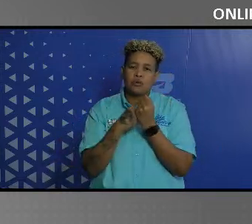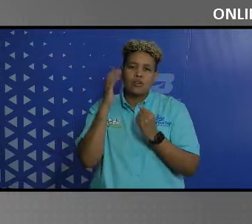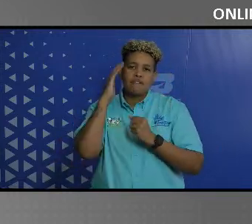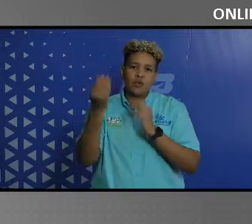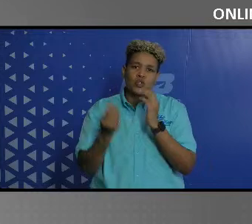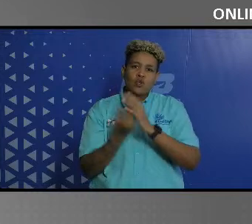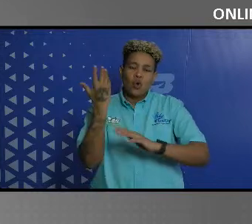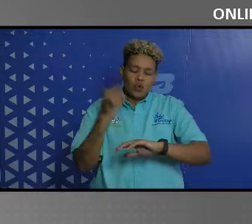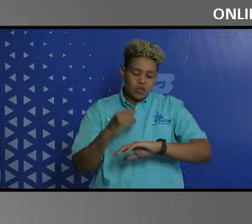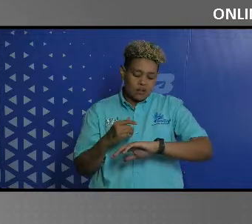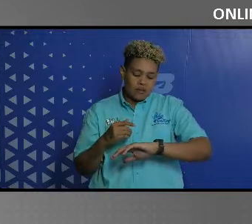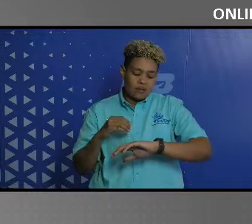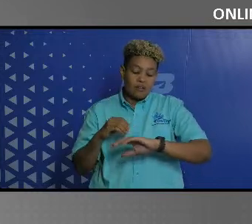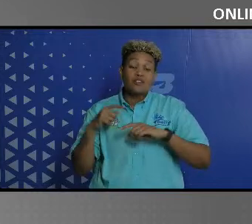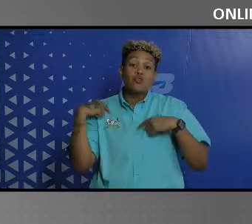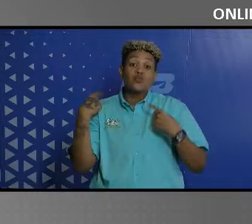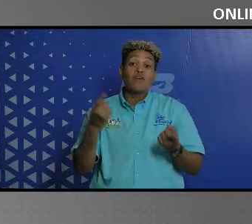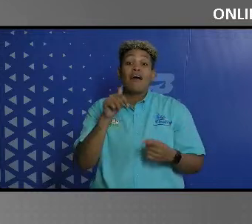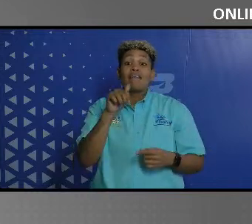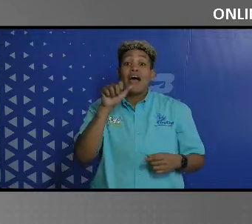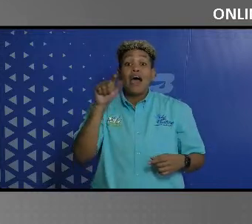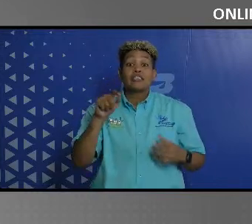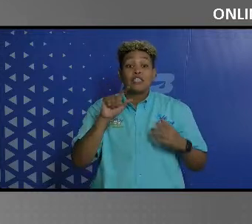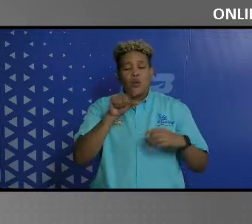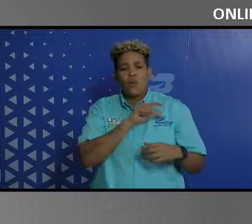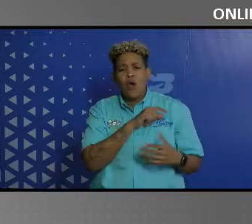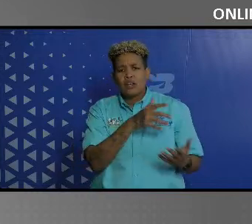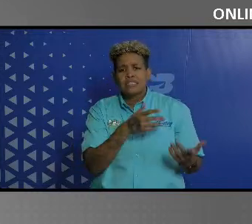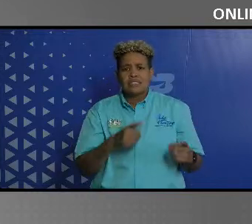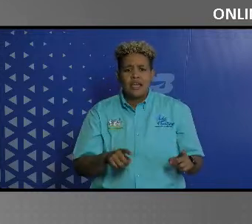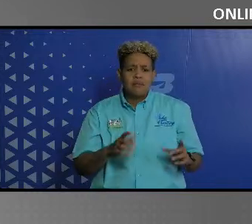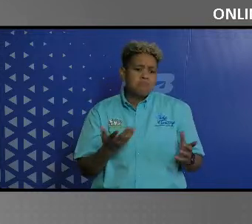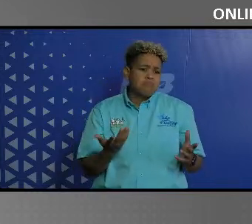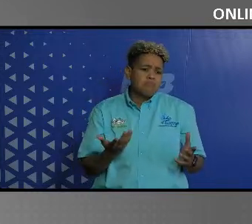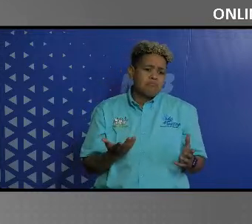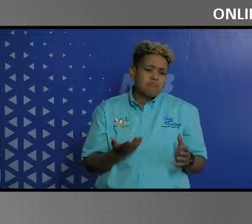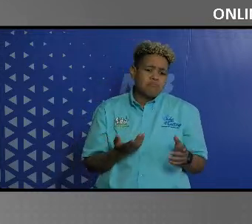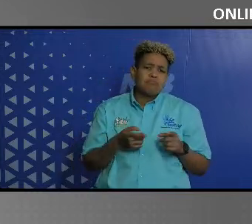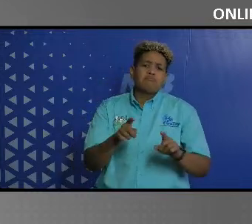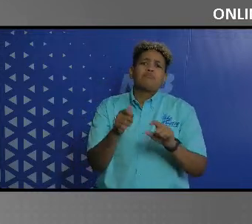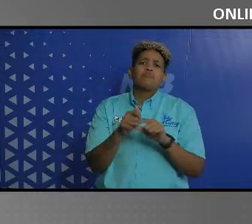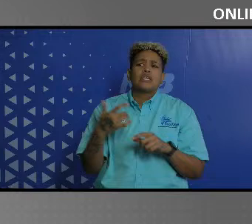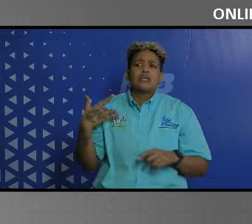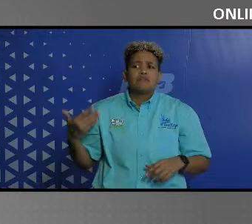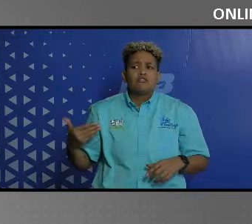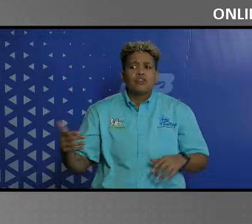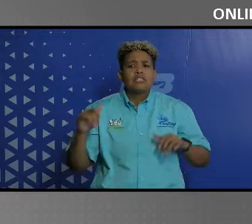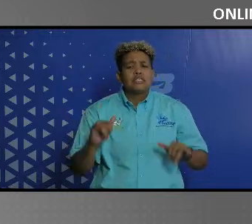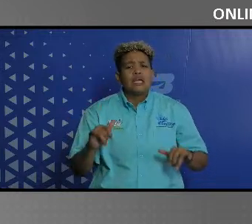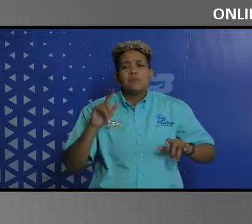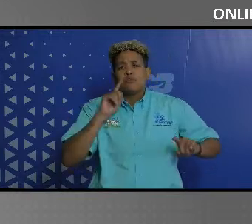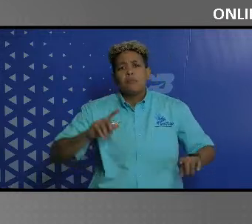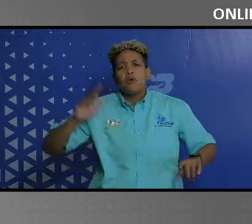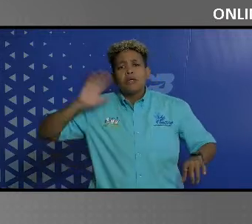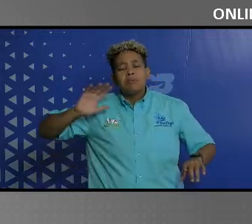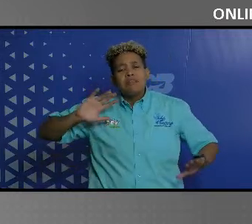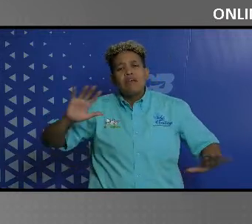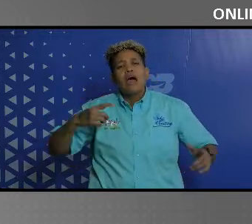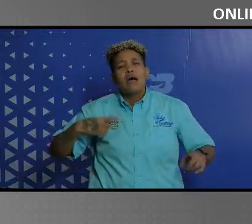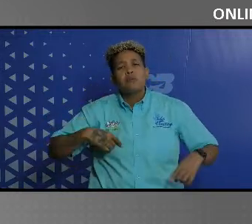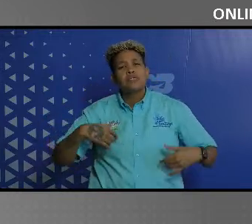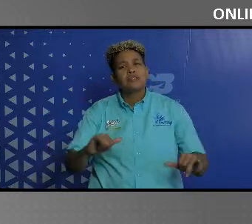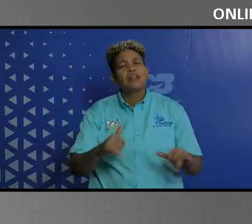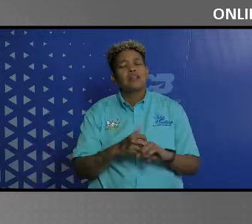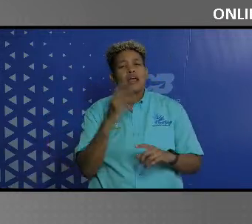growth. Insofar as asset quality, along the lines of the trends reported previously, we continue